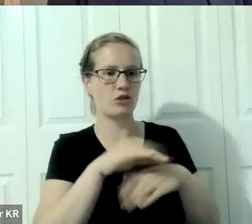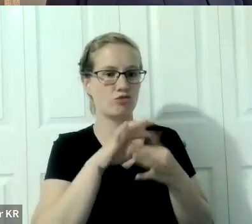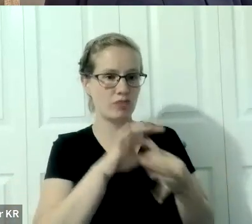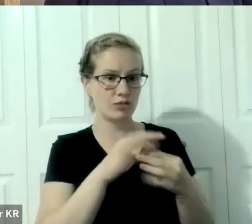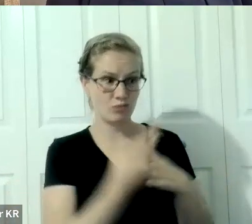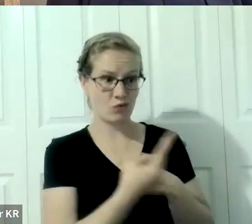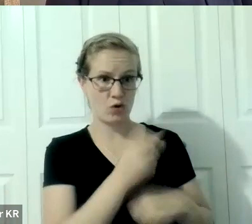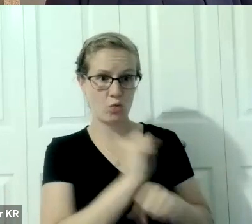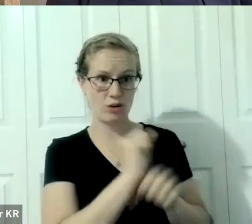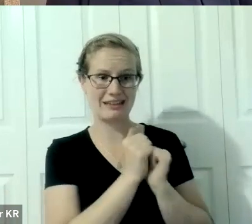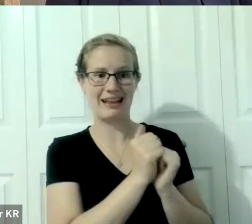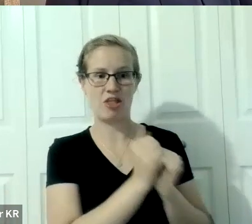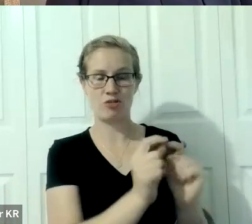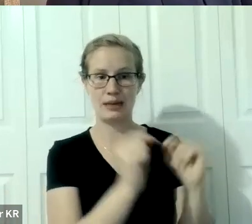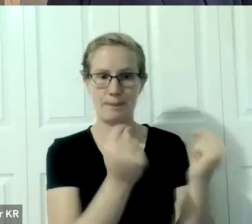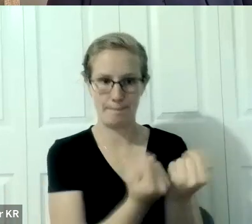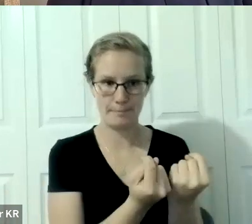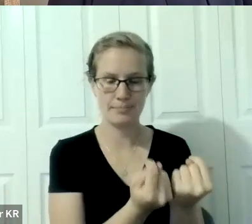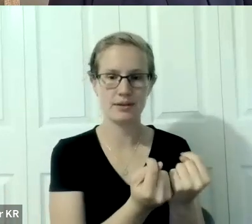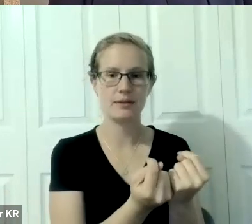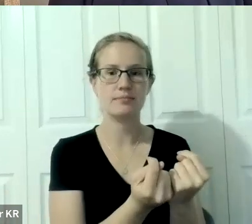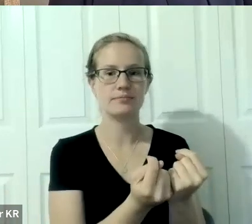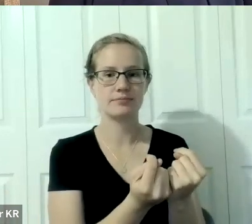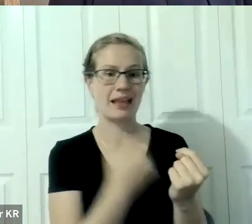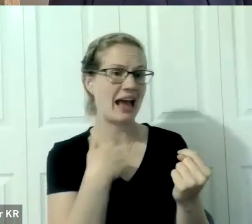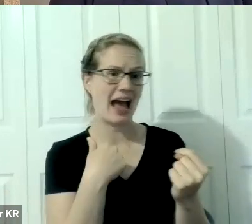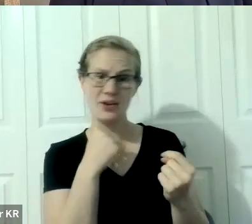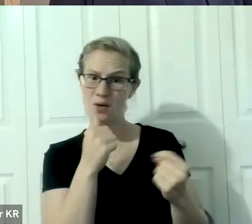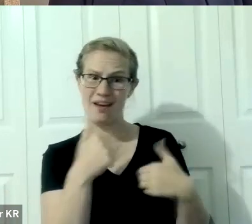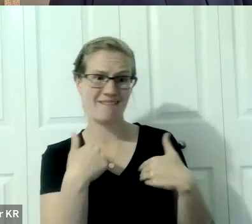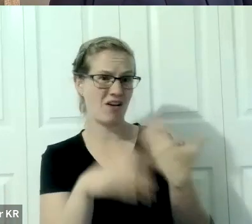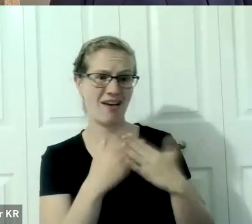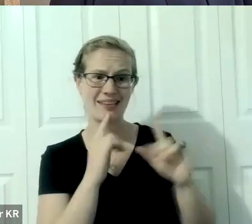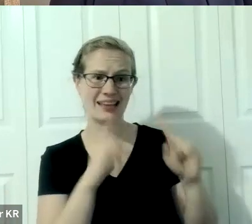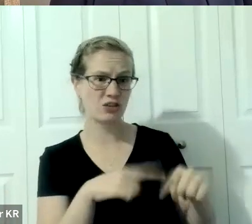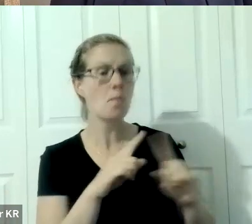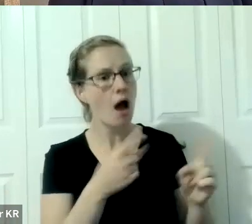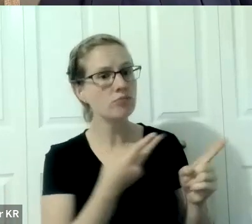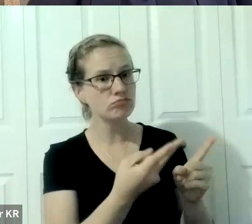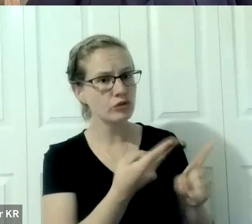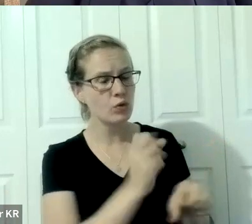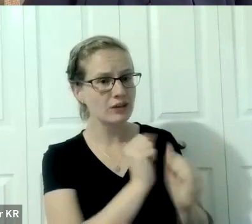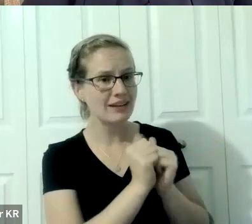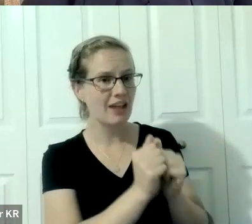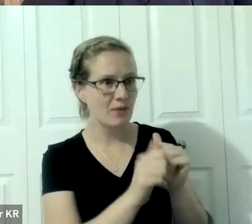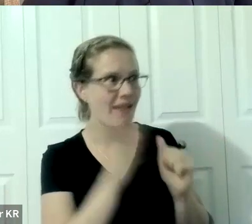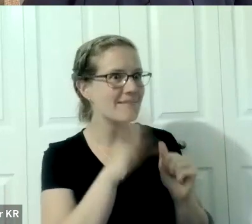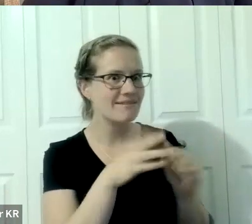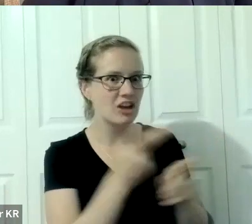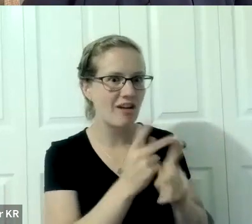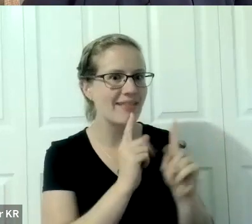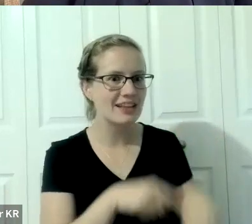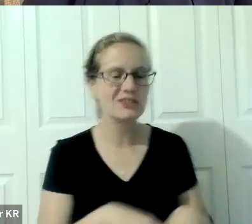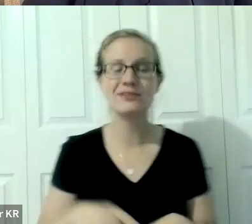working together as a team. You know, so I don't have all the answers, but we're going to work to find them. So it's